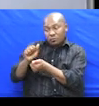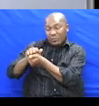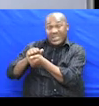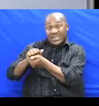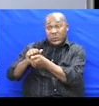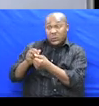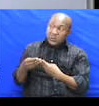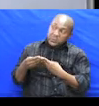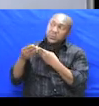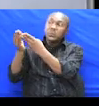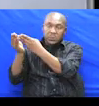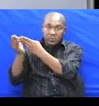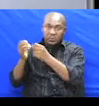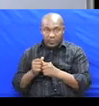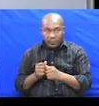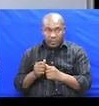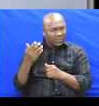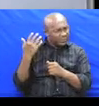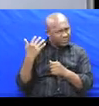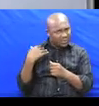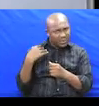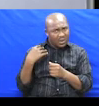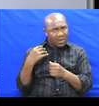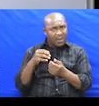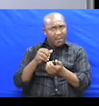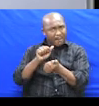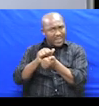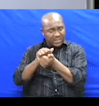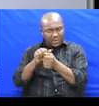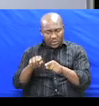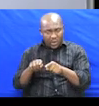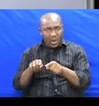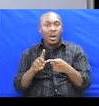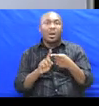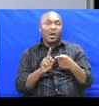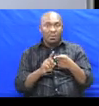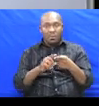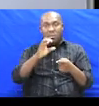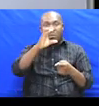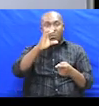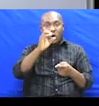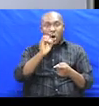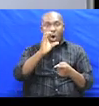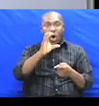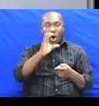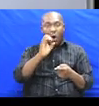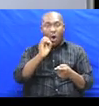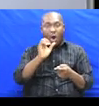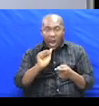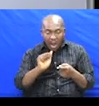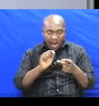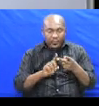and agricultural-related raw materials. And the most needed raw materials by the time